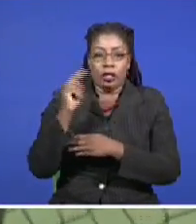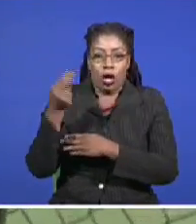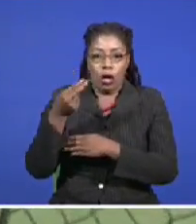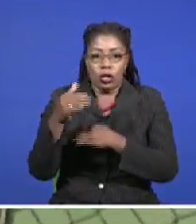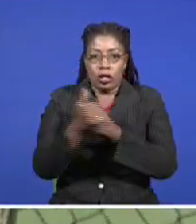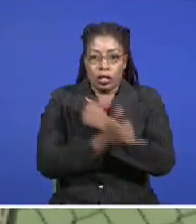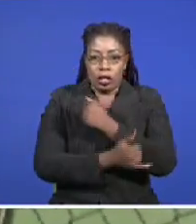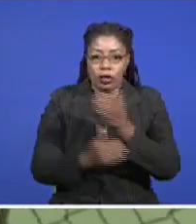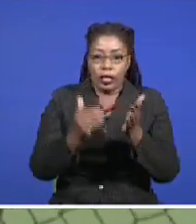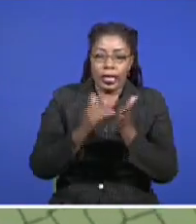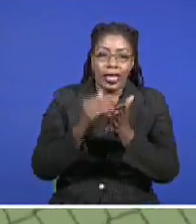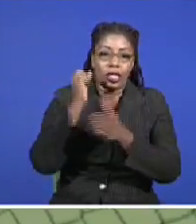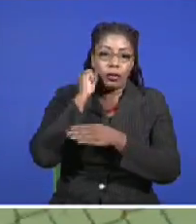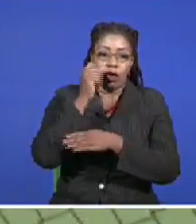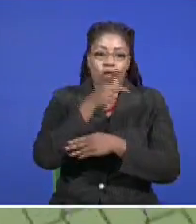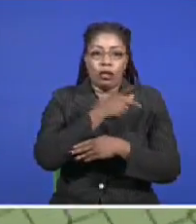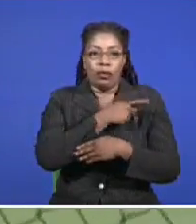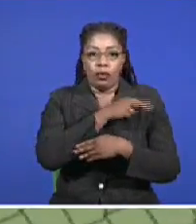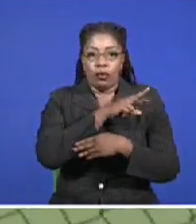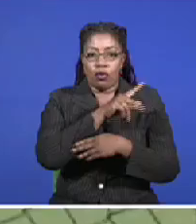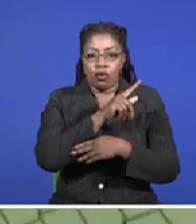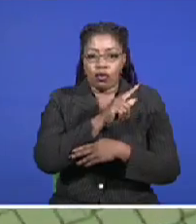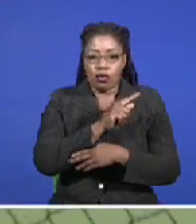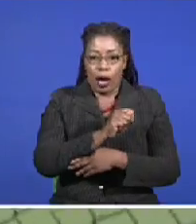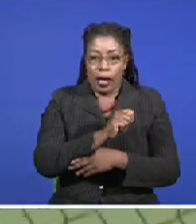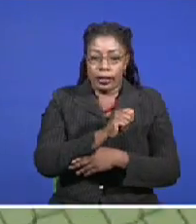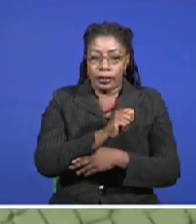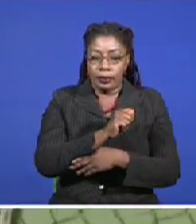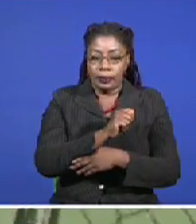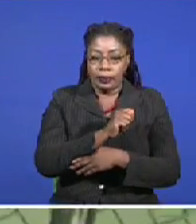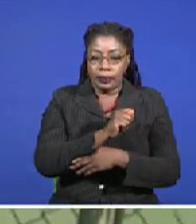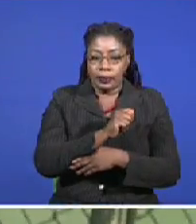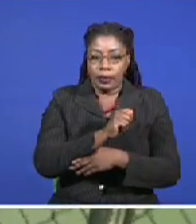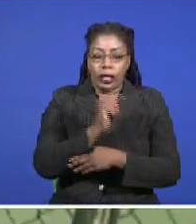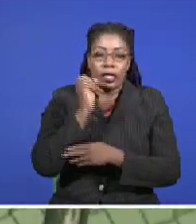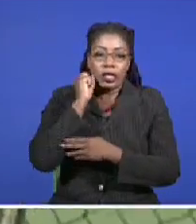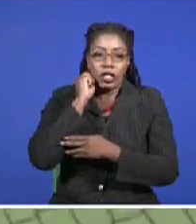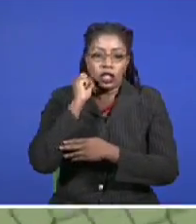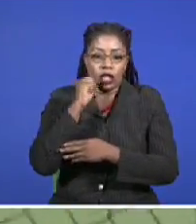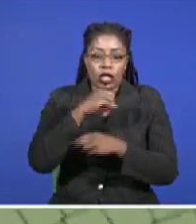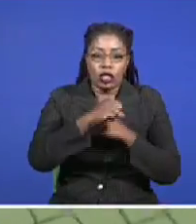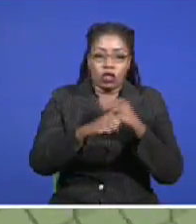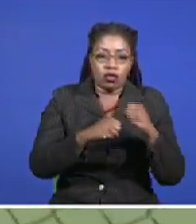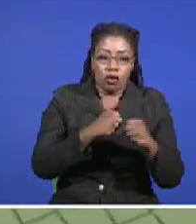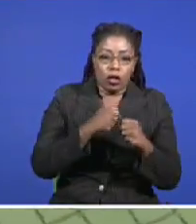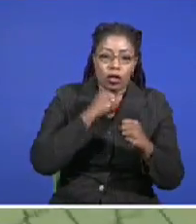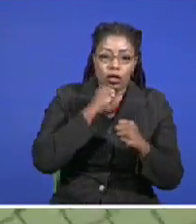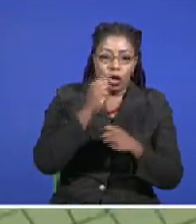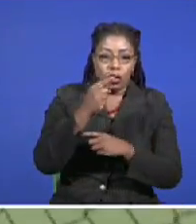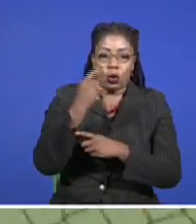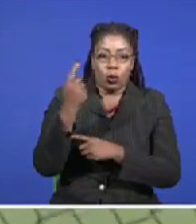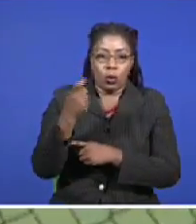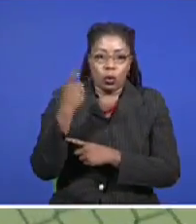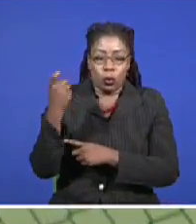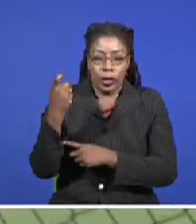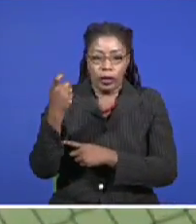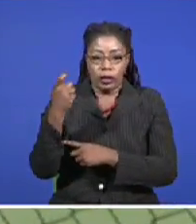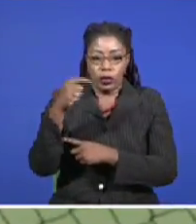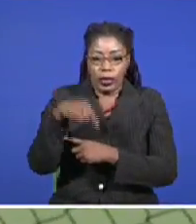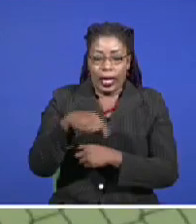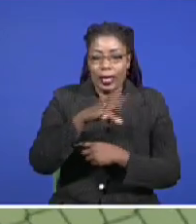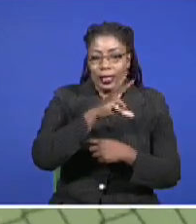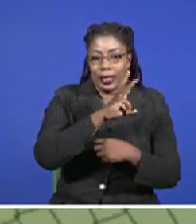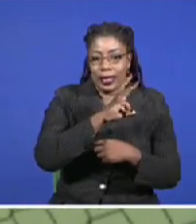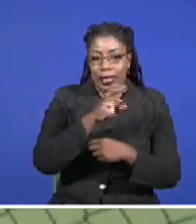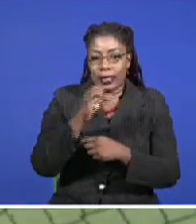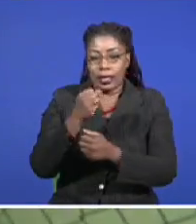Simone Pratt got things going in her first singles appearance at the Games, and she would struggle, failing to win a single game. She went down